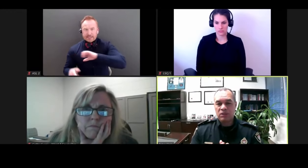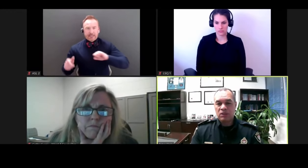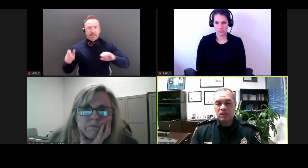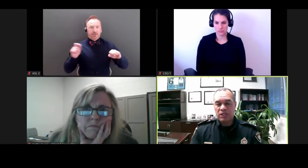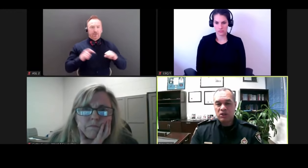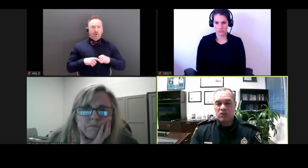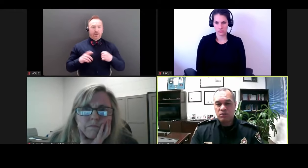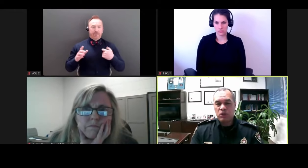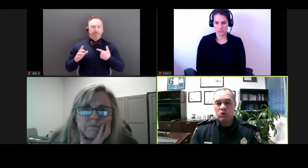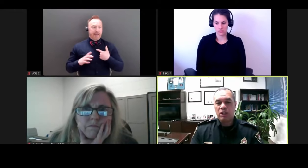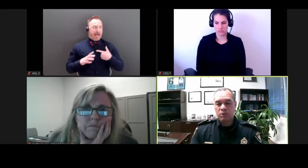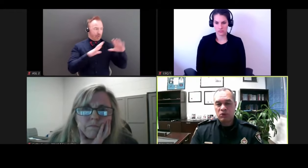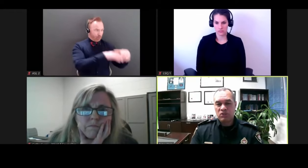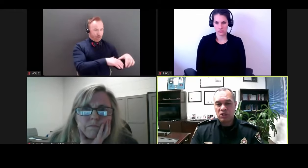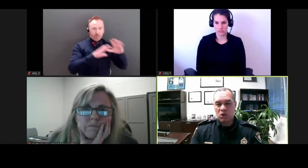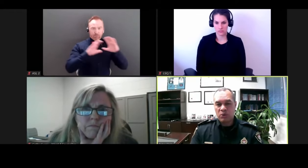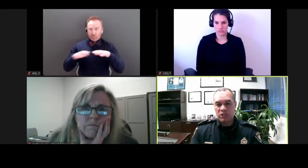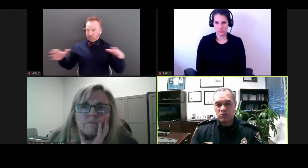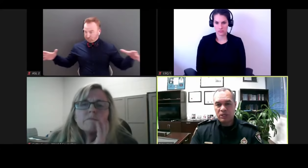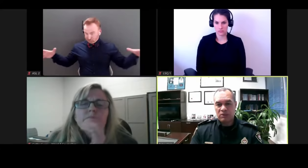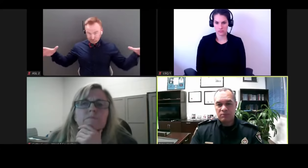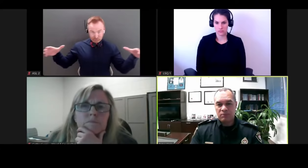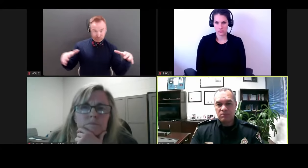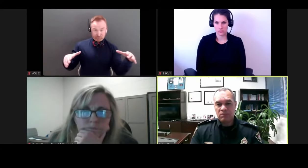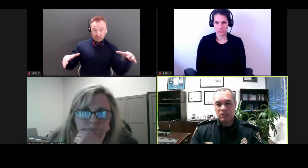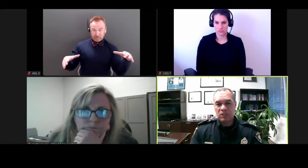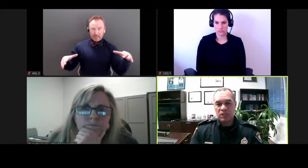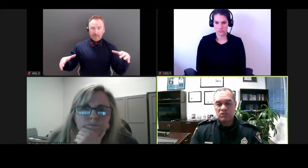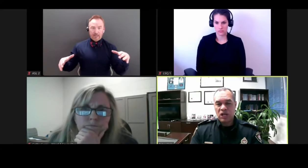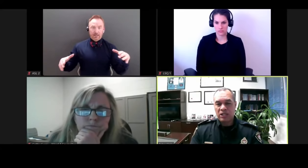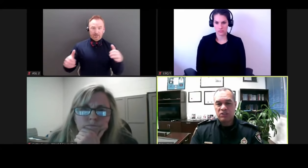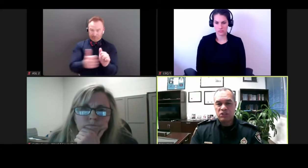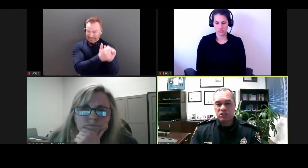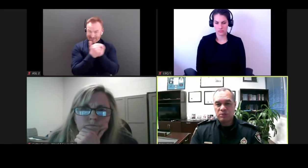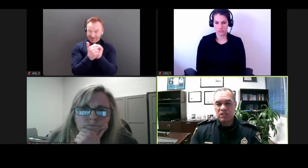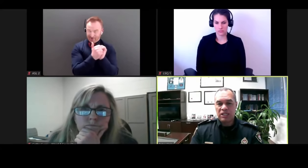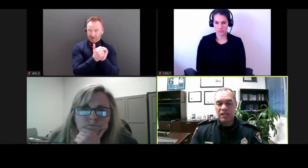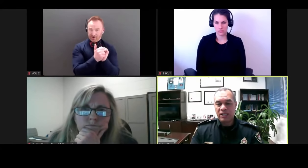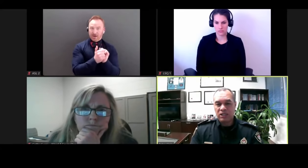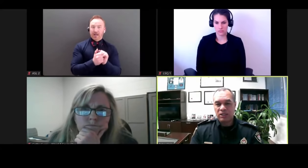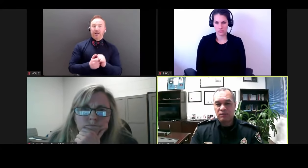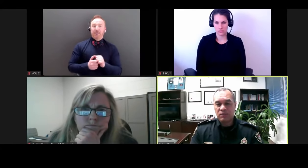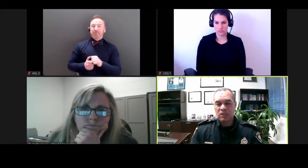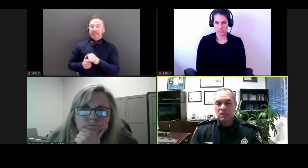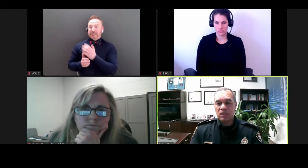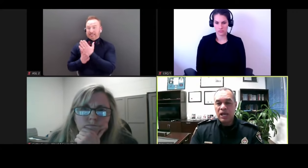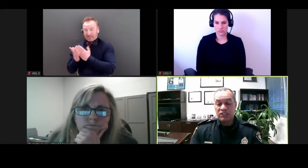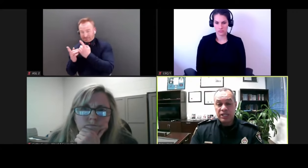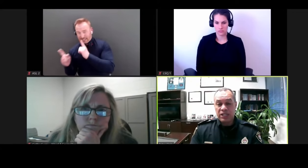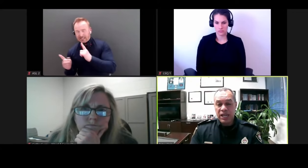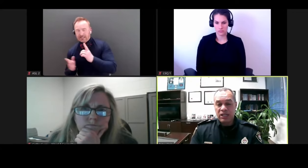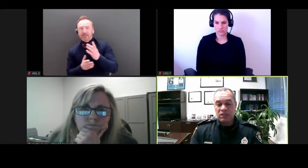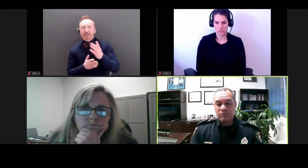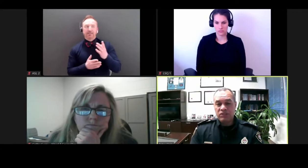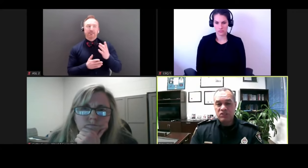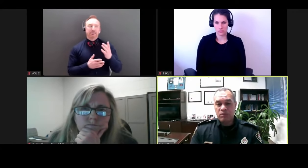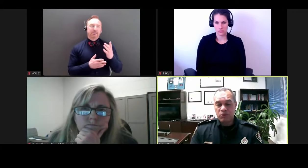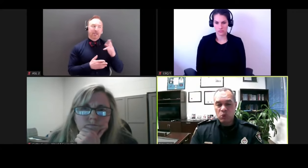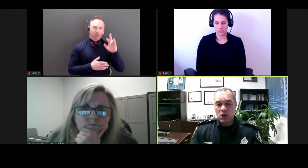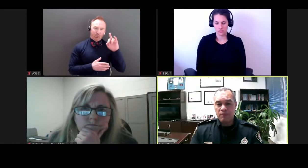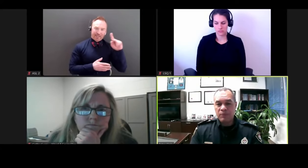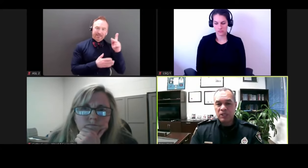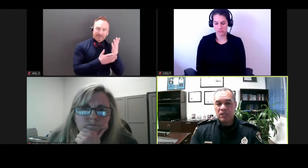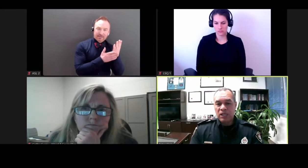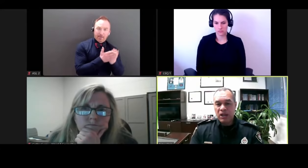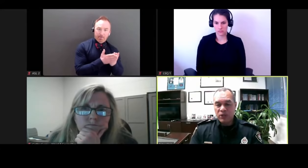it, and there are some incredible risks that go with it as well. It is not a decision to be taken lightly. I'll say it again, as I said